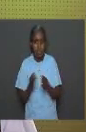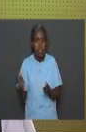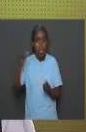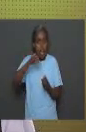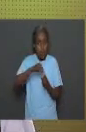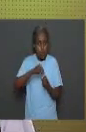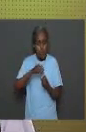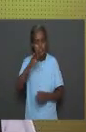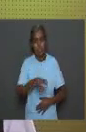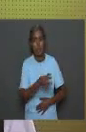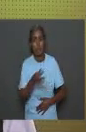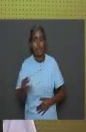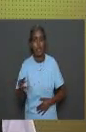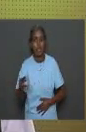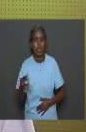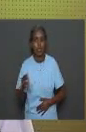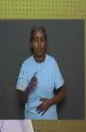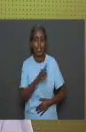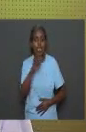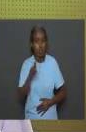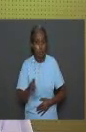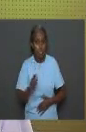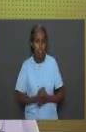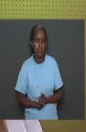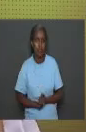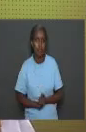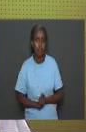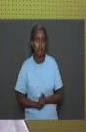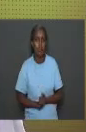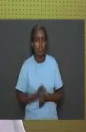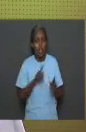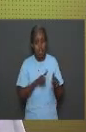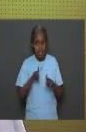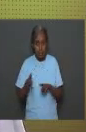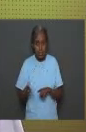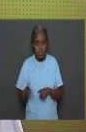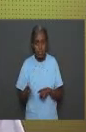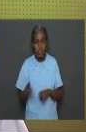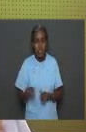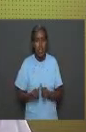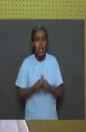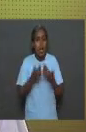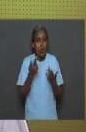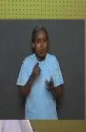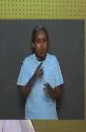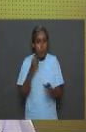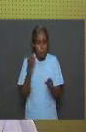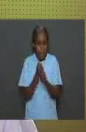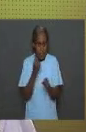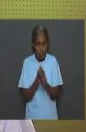augmented matrix of an equation, as well as how to